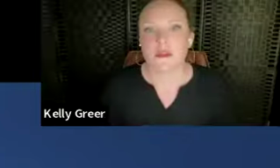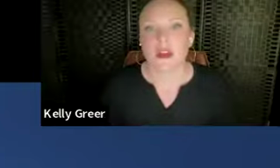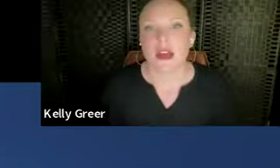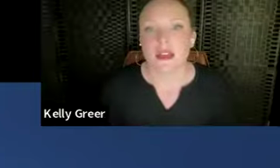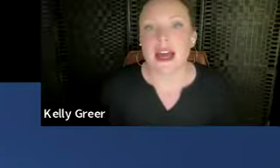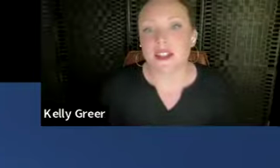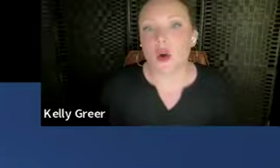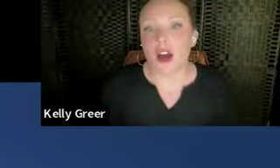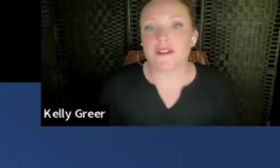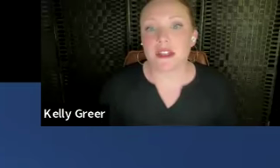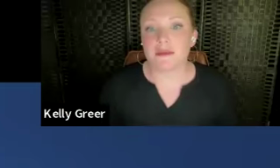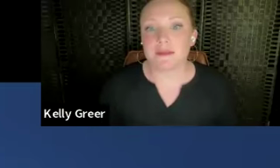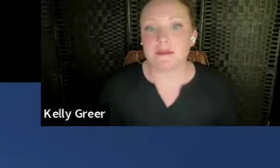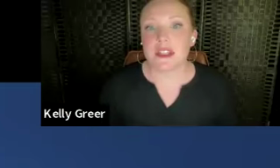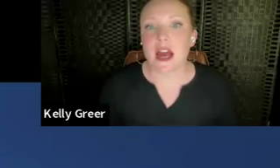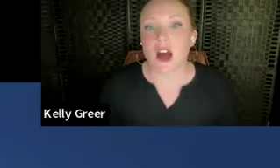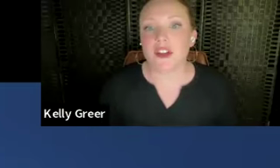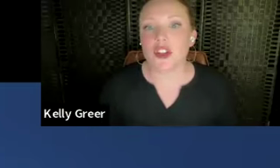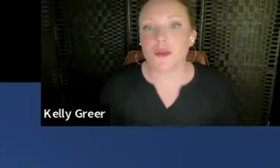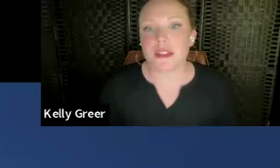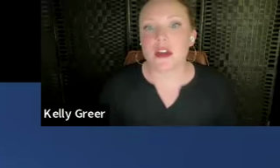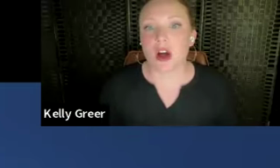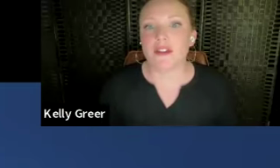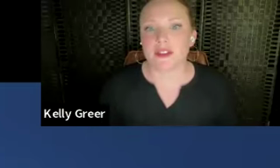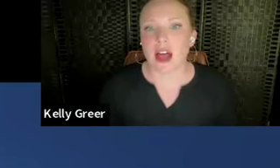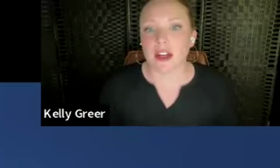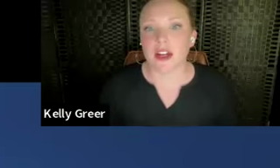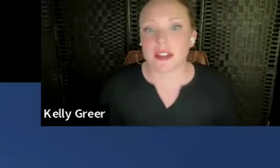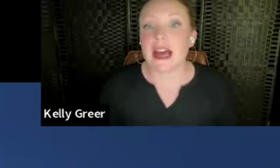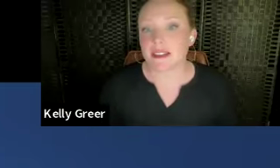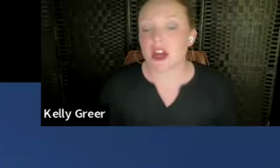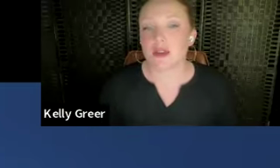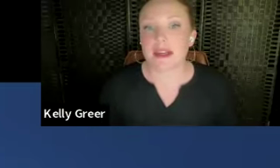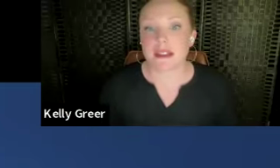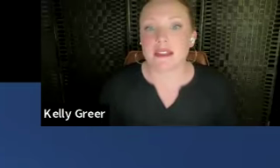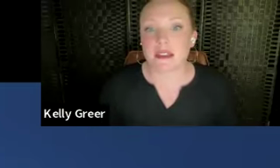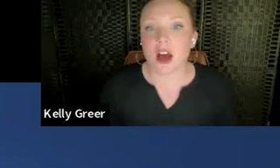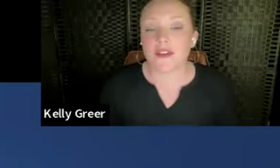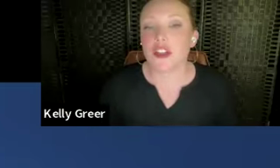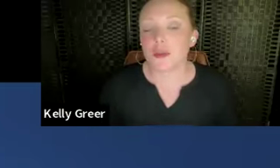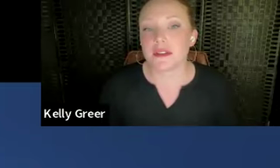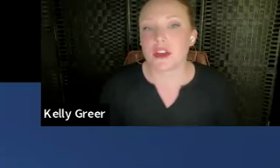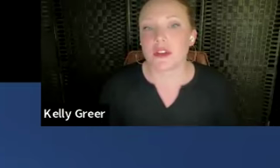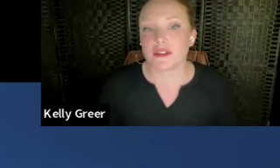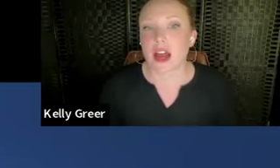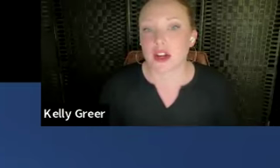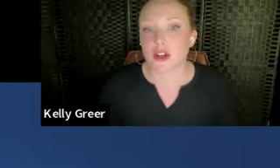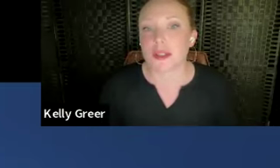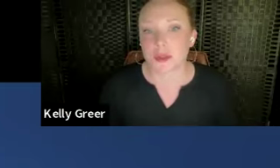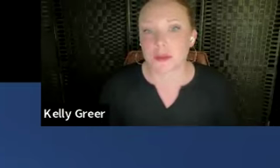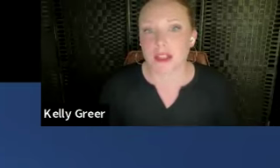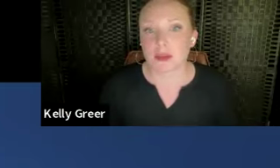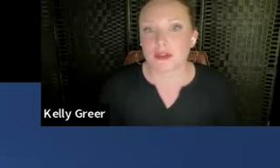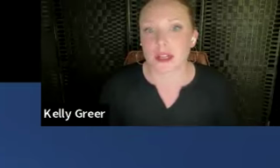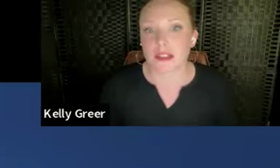Mm-hmm. Does that make sense? Yeah, so often, often you will see on the flyer. Yeah, no, that makes sense. Often you will see on the